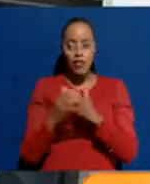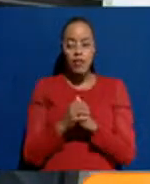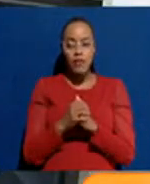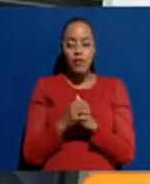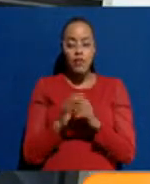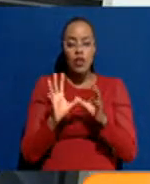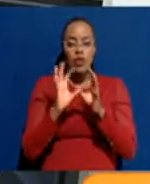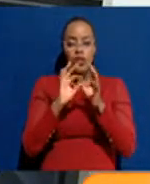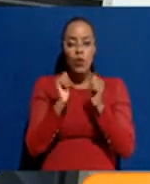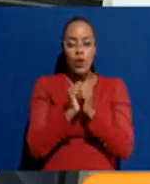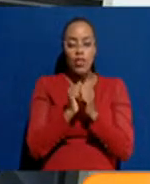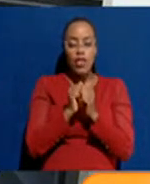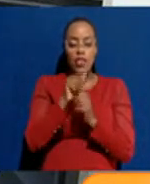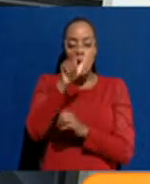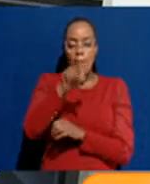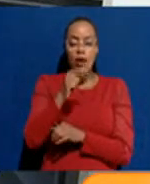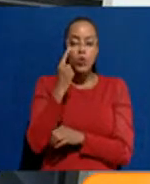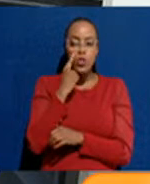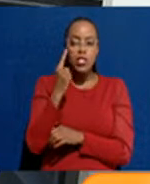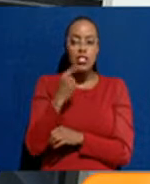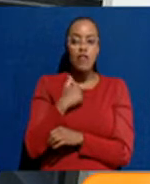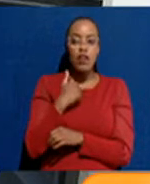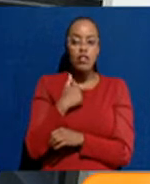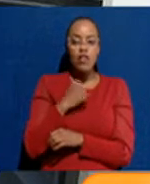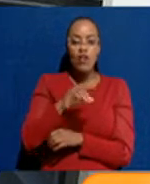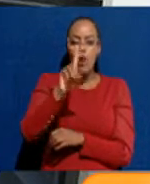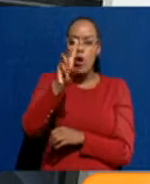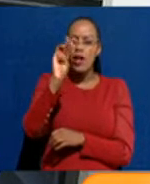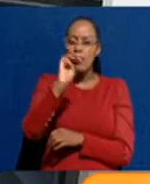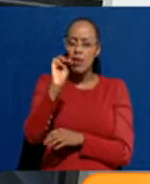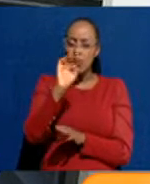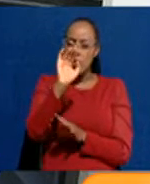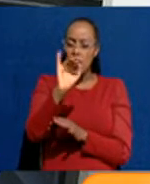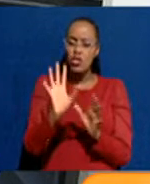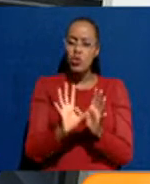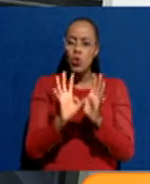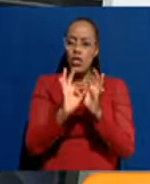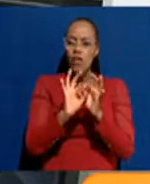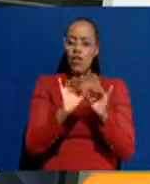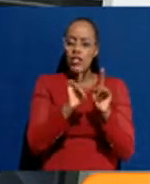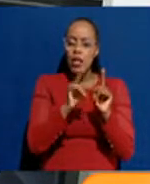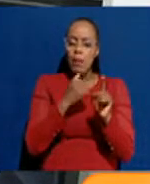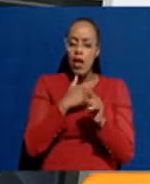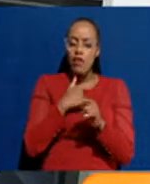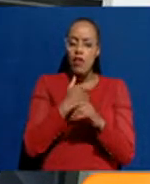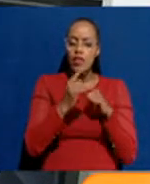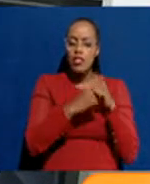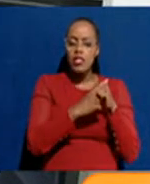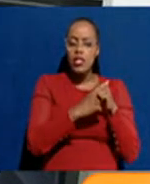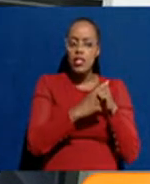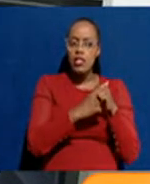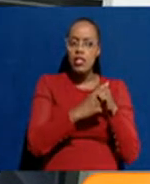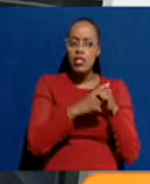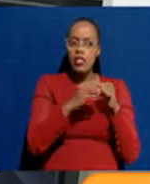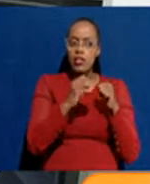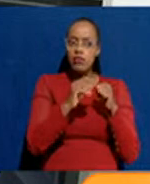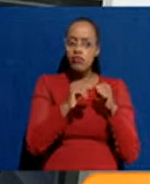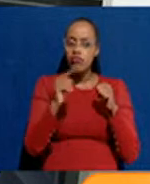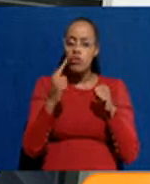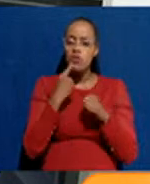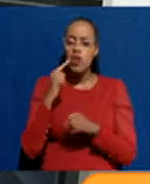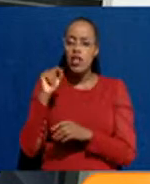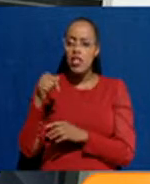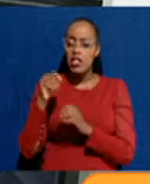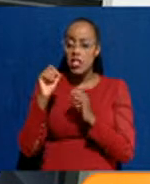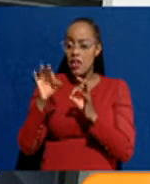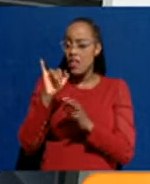that with the viewer who is saying that they were asked for 1 million shillings to connect, yet you gave me a figure of between 60,000 and 120,000. Why